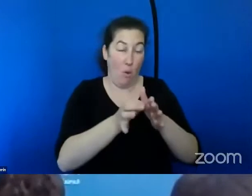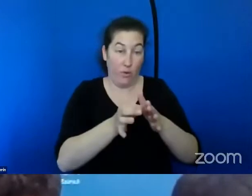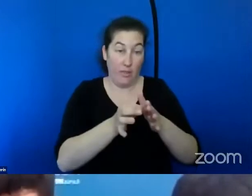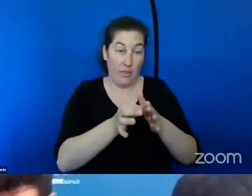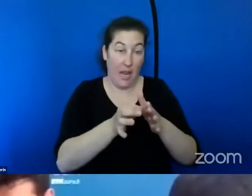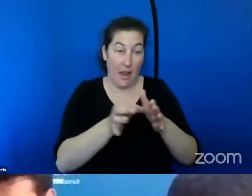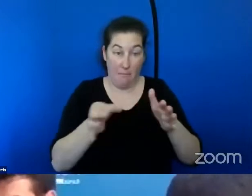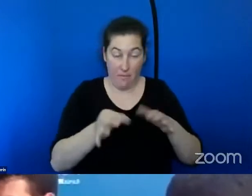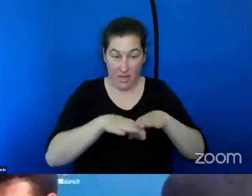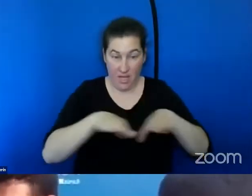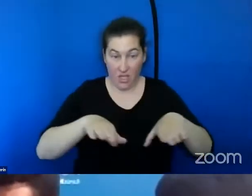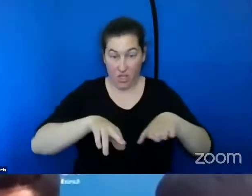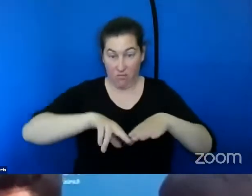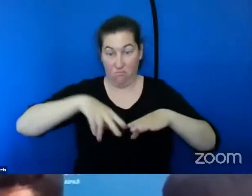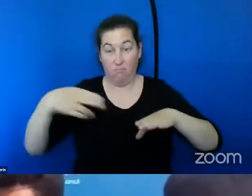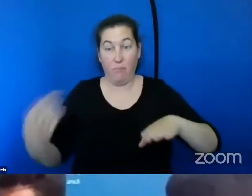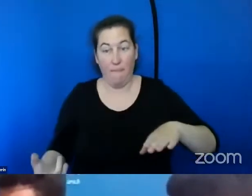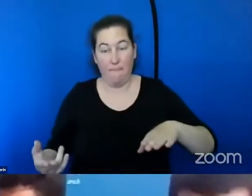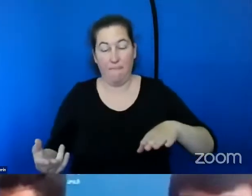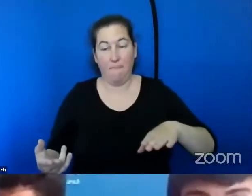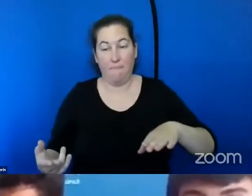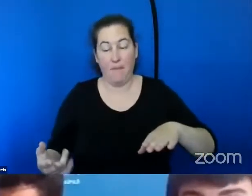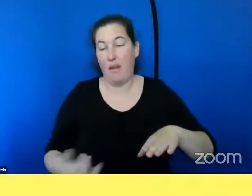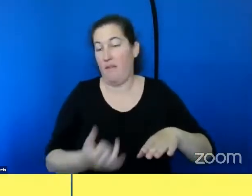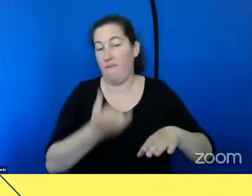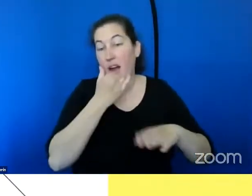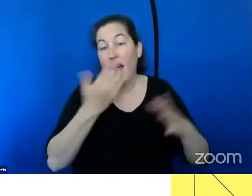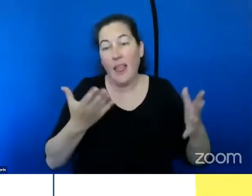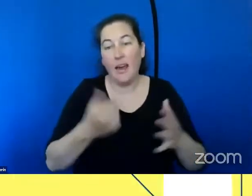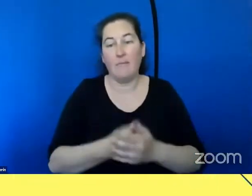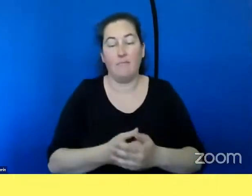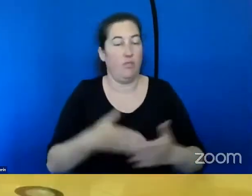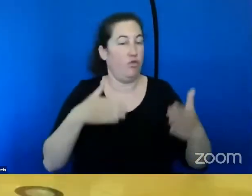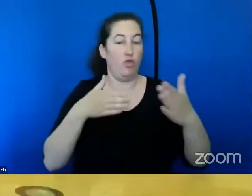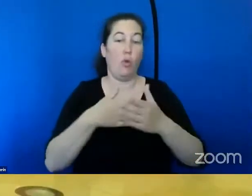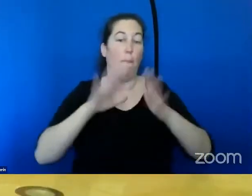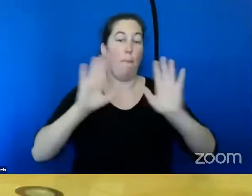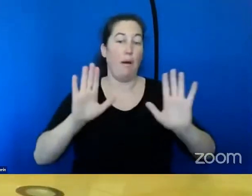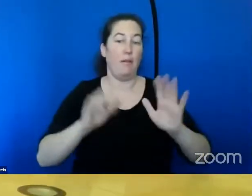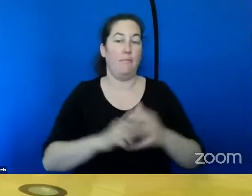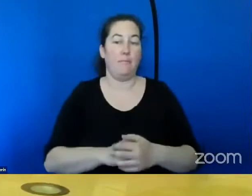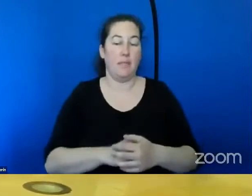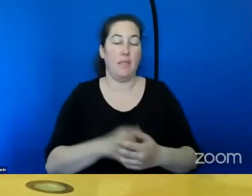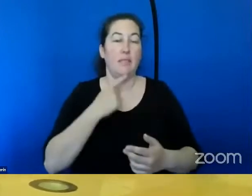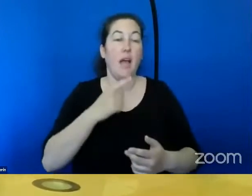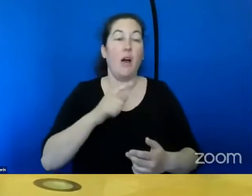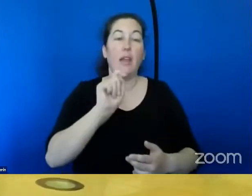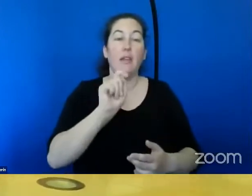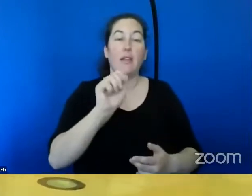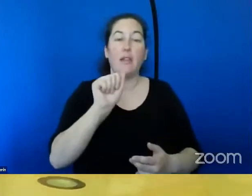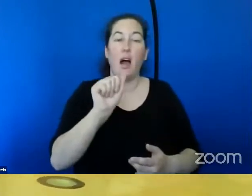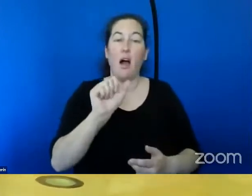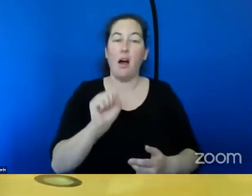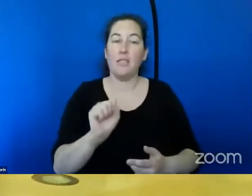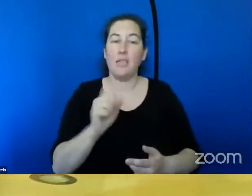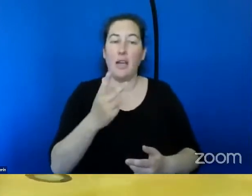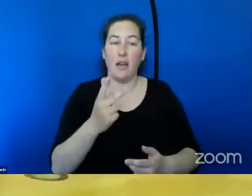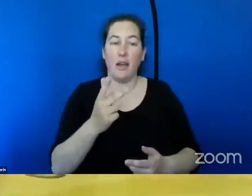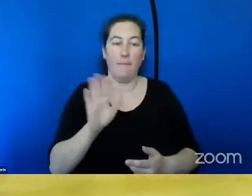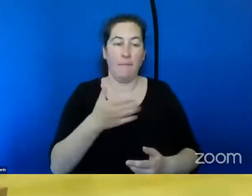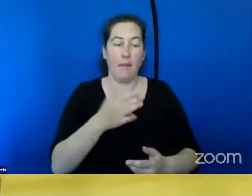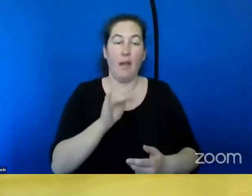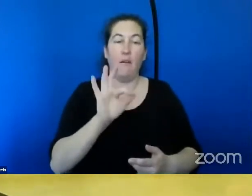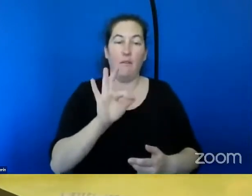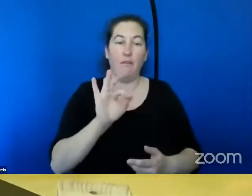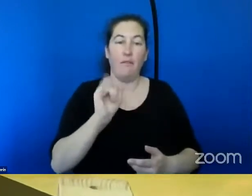on if it was working, what was right, what he felt. Here's the replay, Roland. Talk us through it. Yes, he